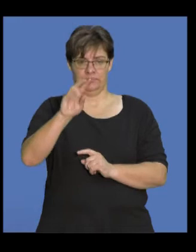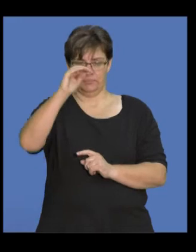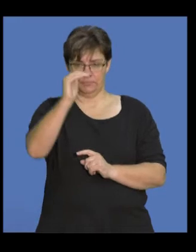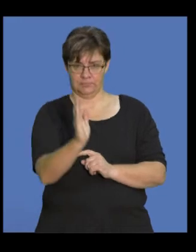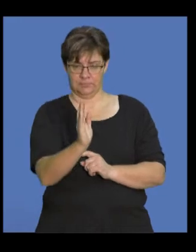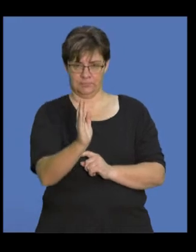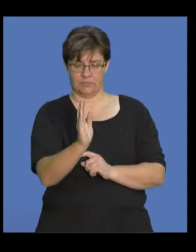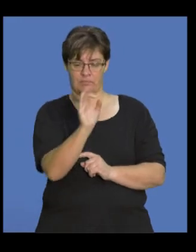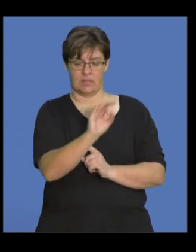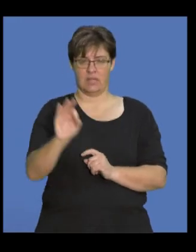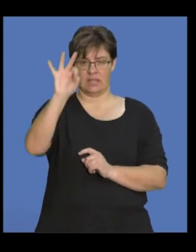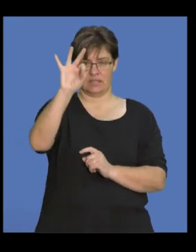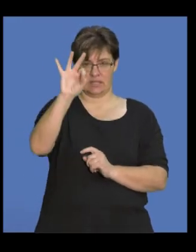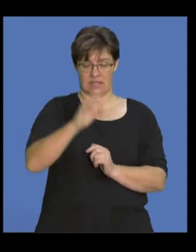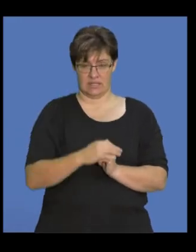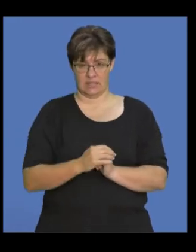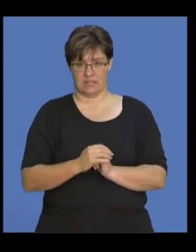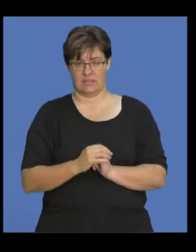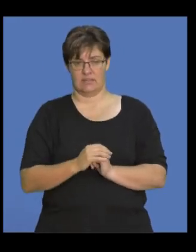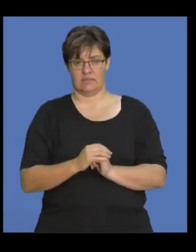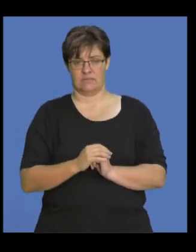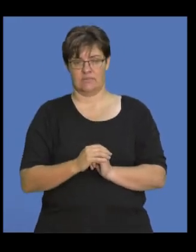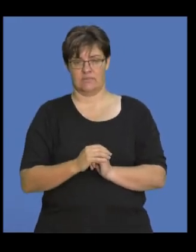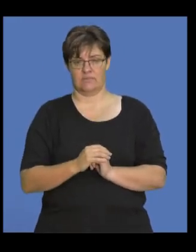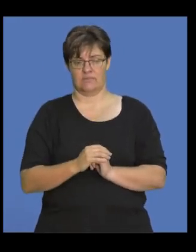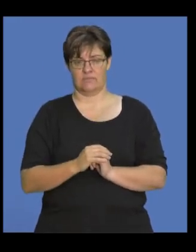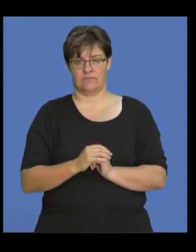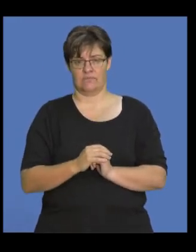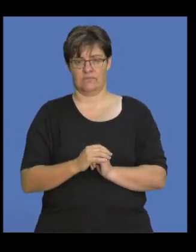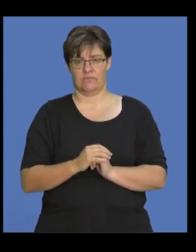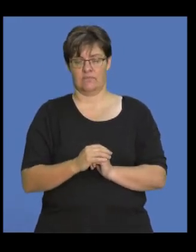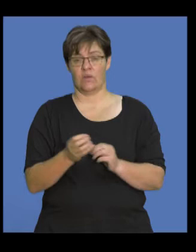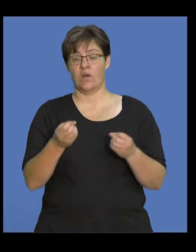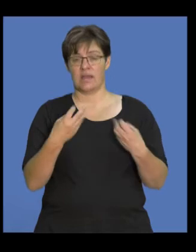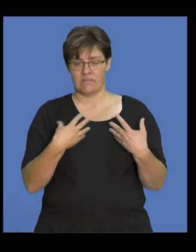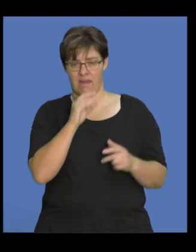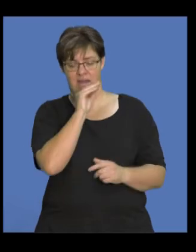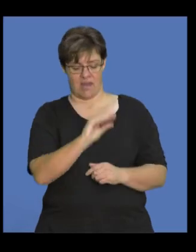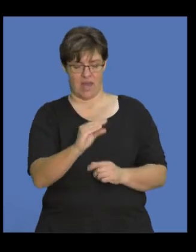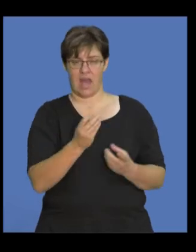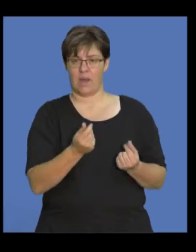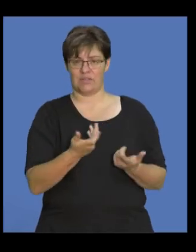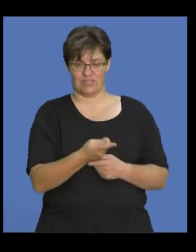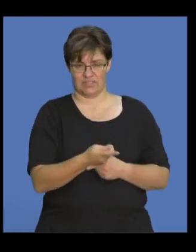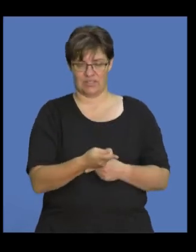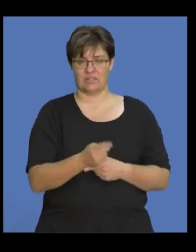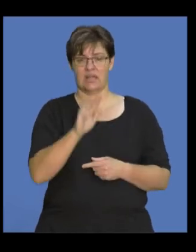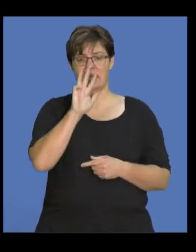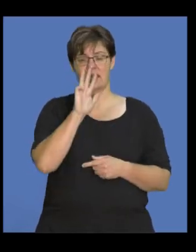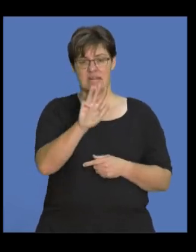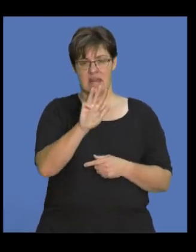0.12 to the exponent of 3. And this will give me that amount. So it will be